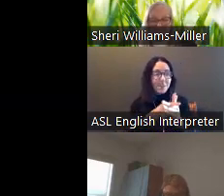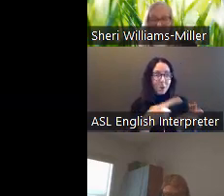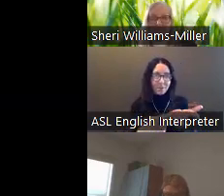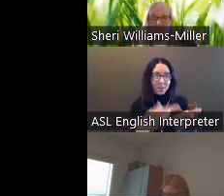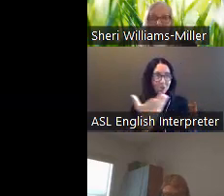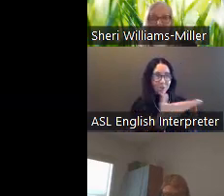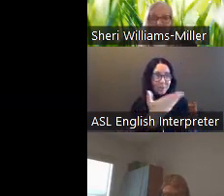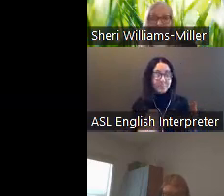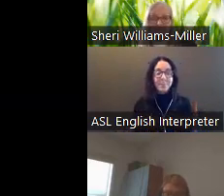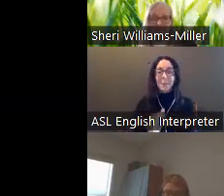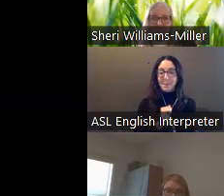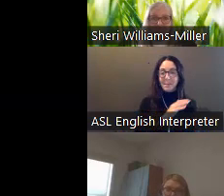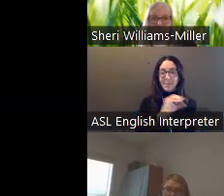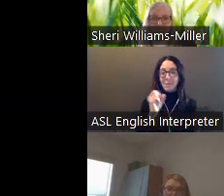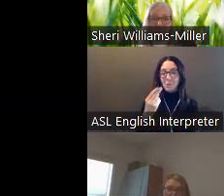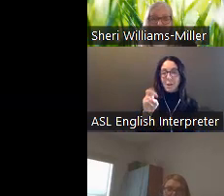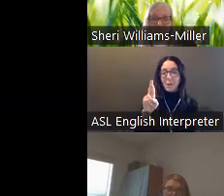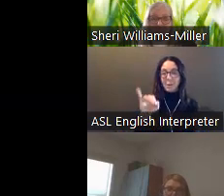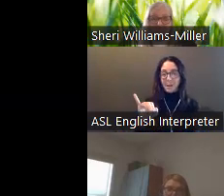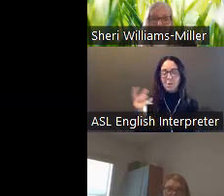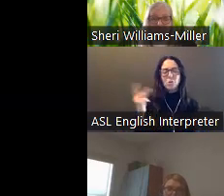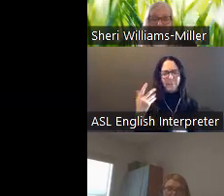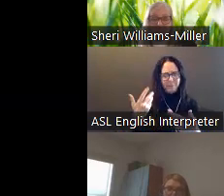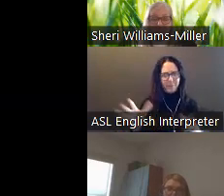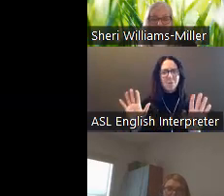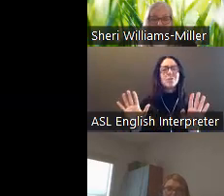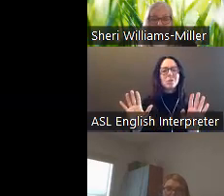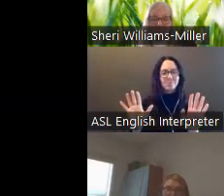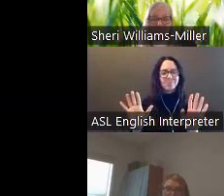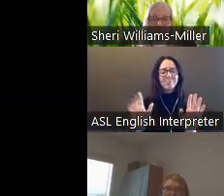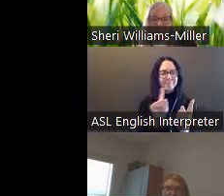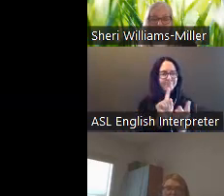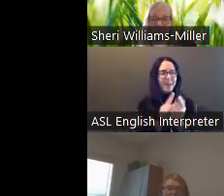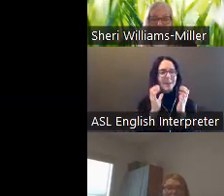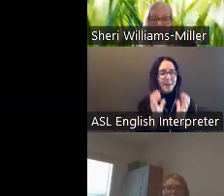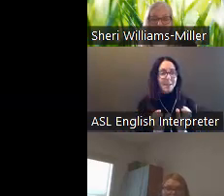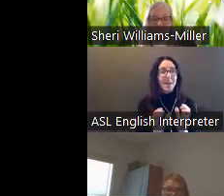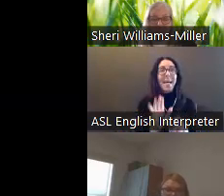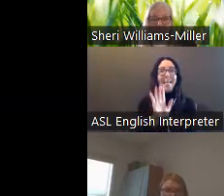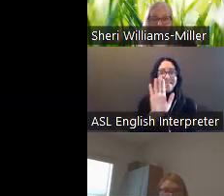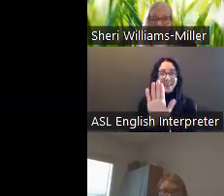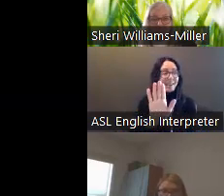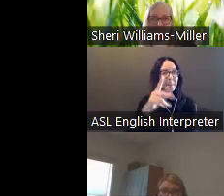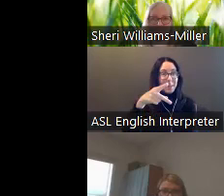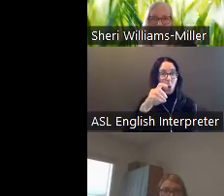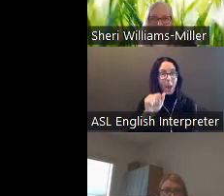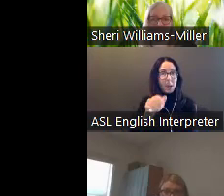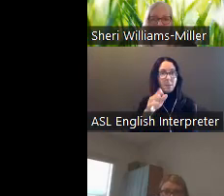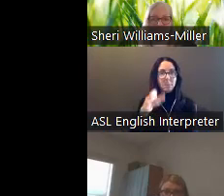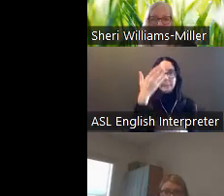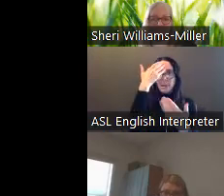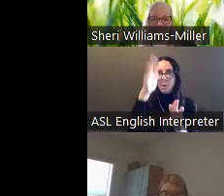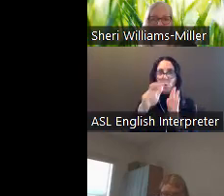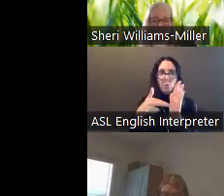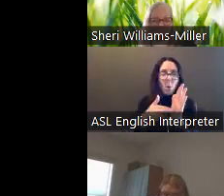have definitely both been in with clients where the POA didn't necessarily understand their